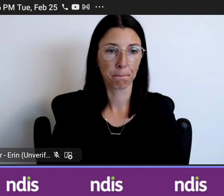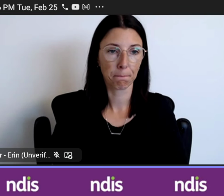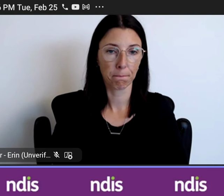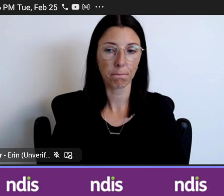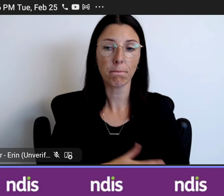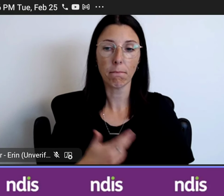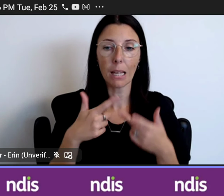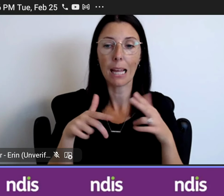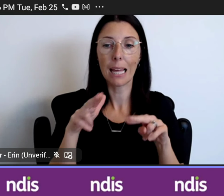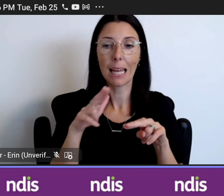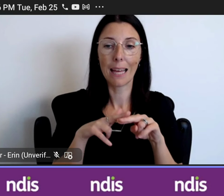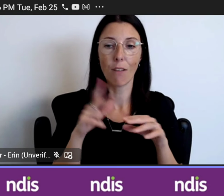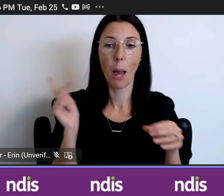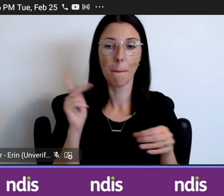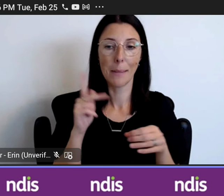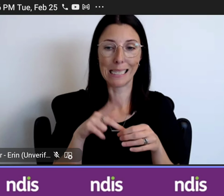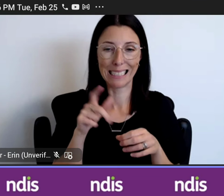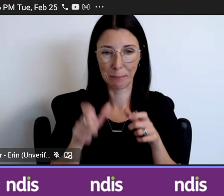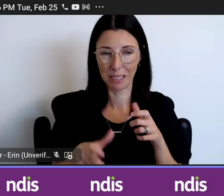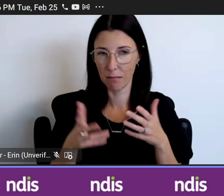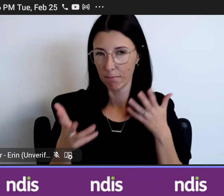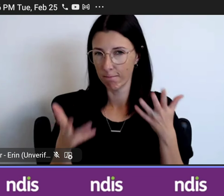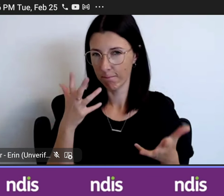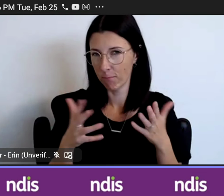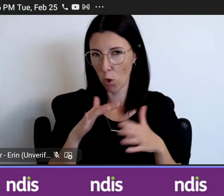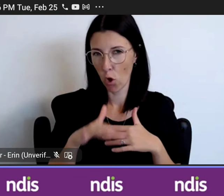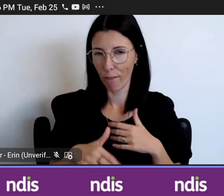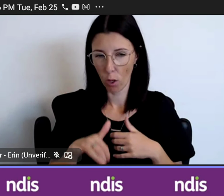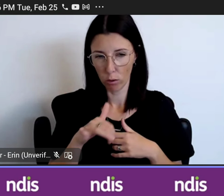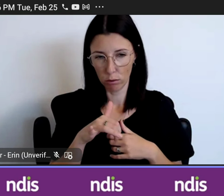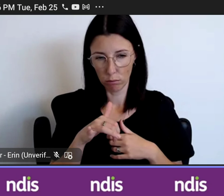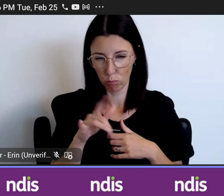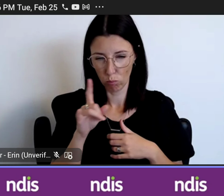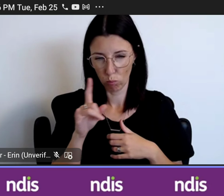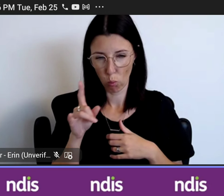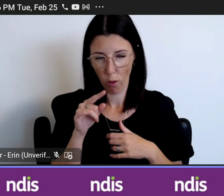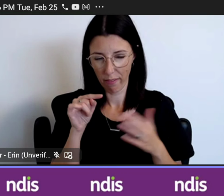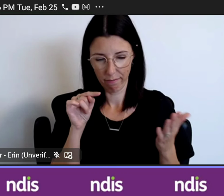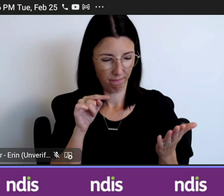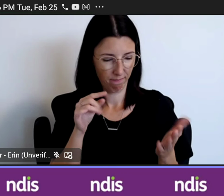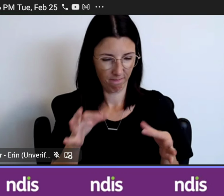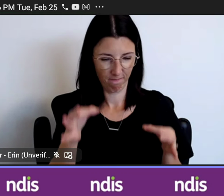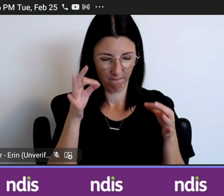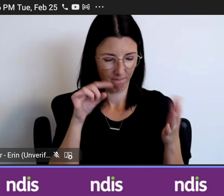if a participant is unsure about what an impairment category is that's listed on their